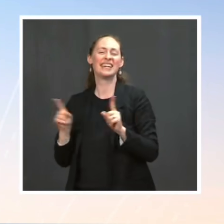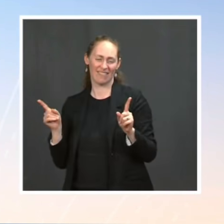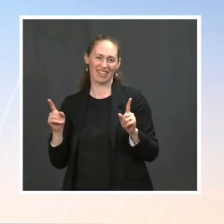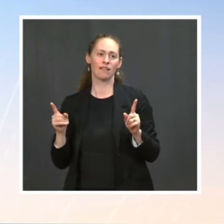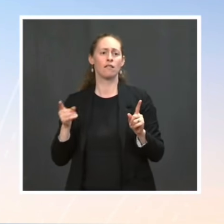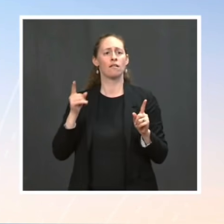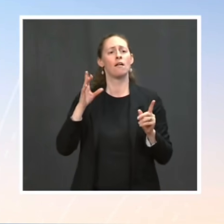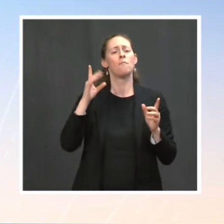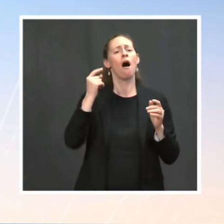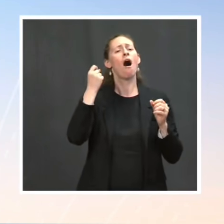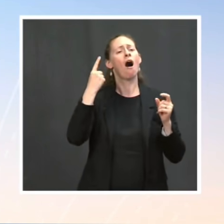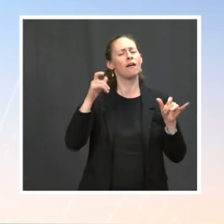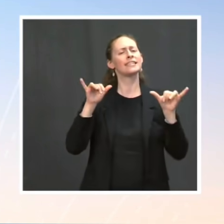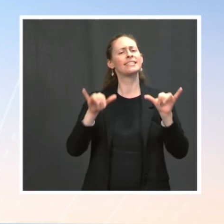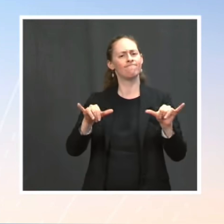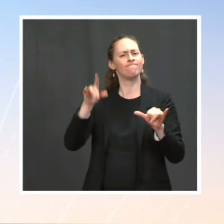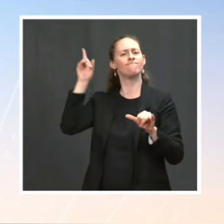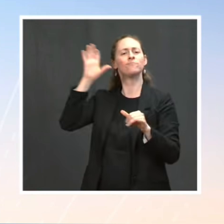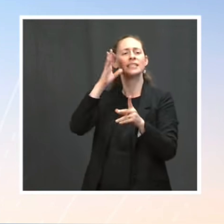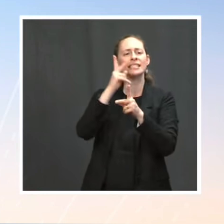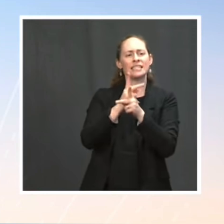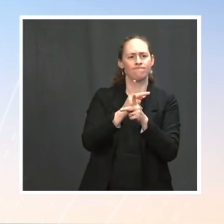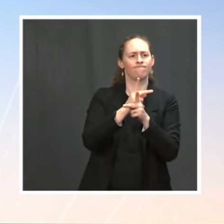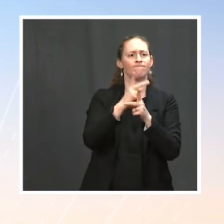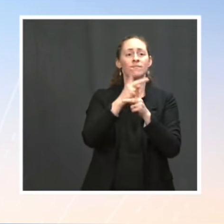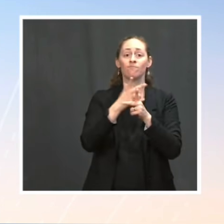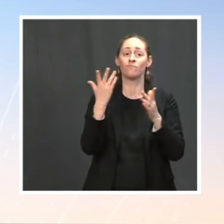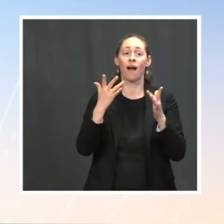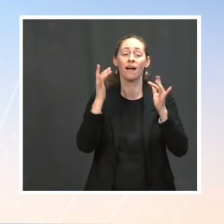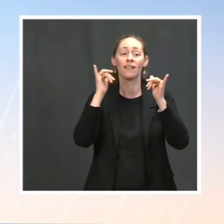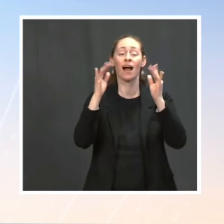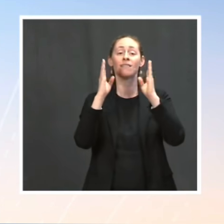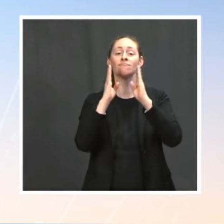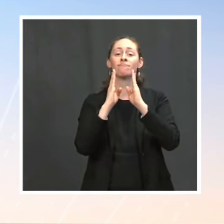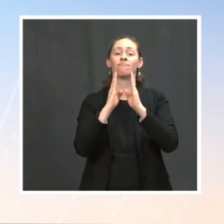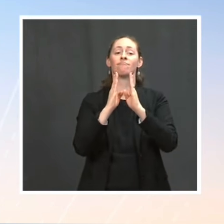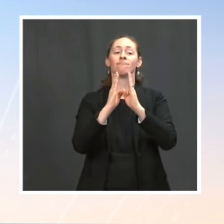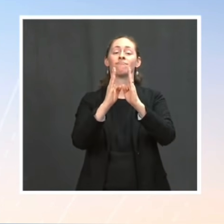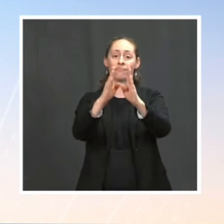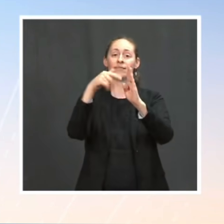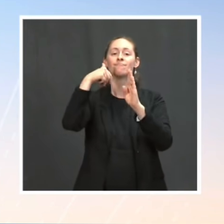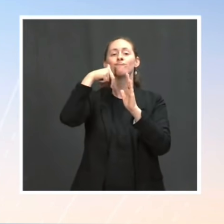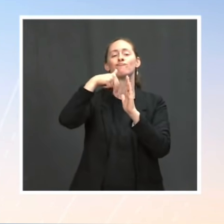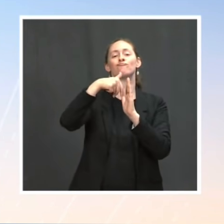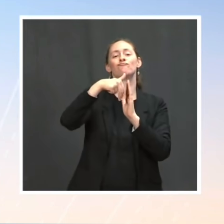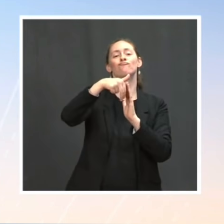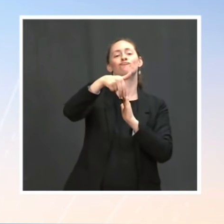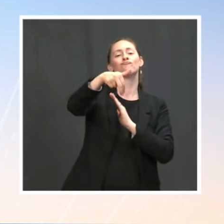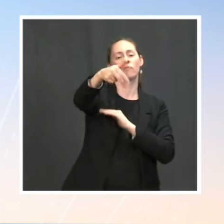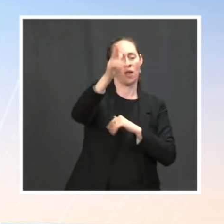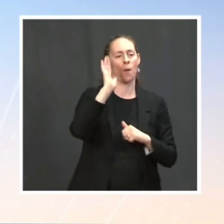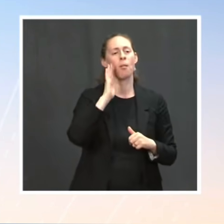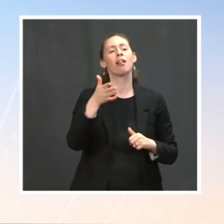aisle that we have seen presidents do for many years. He will, of course, be wearing a mask for that. He'll remove the